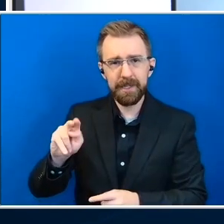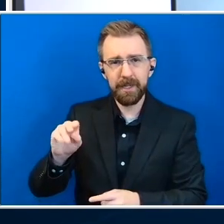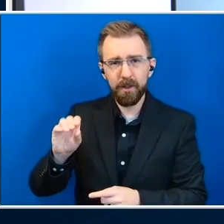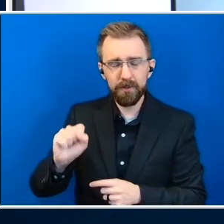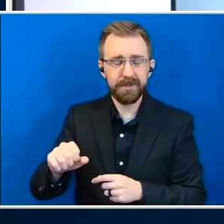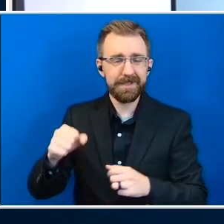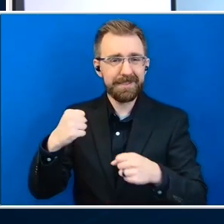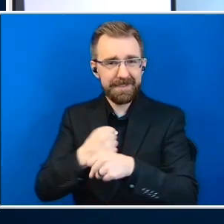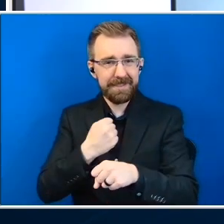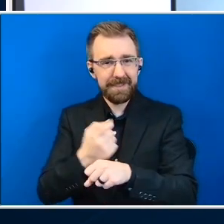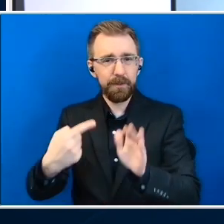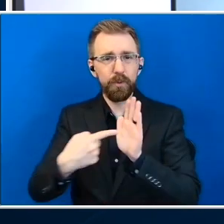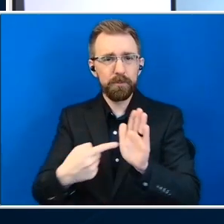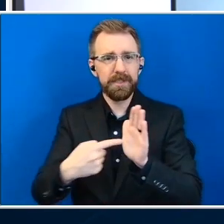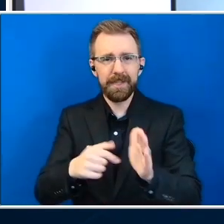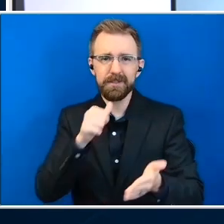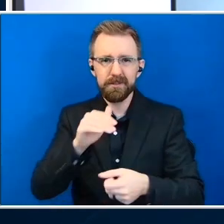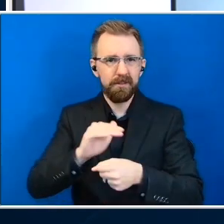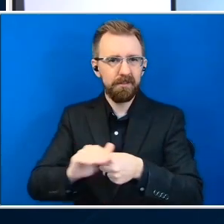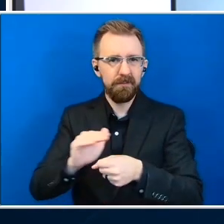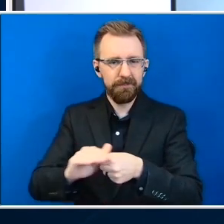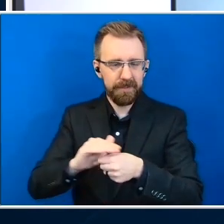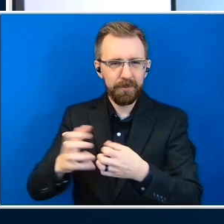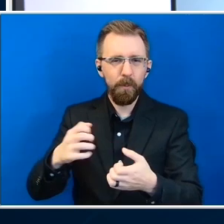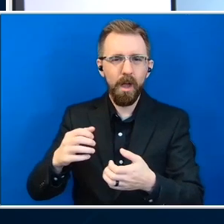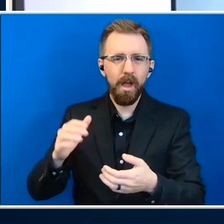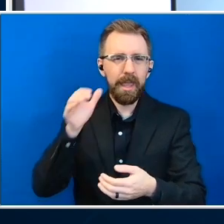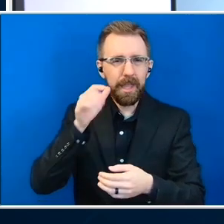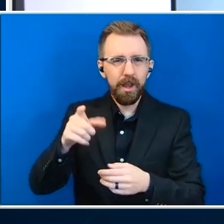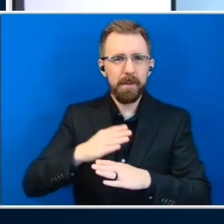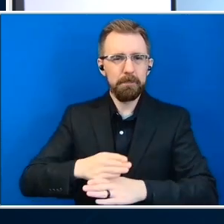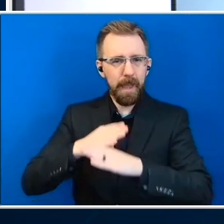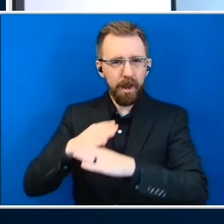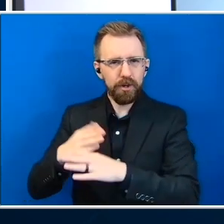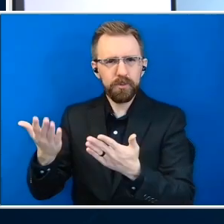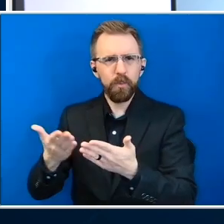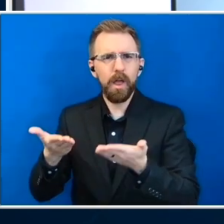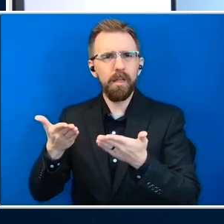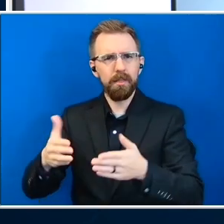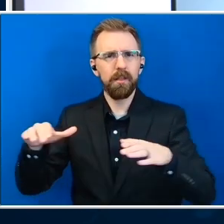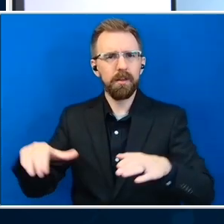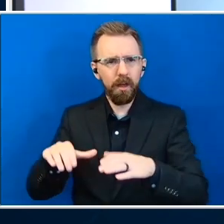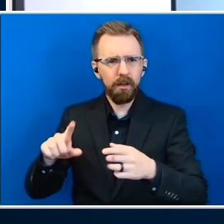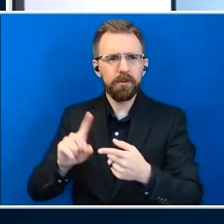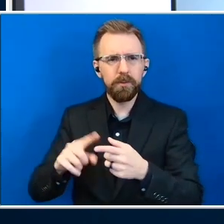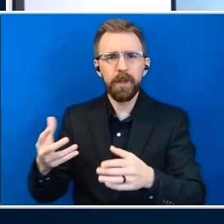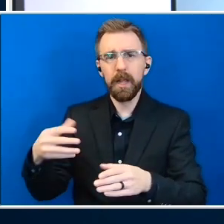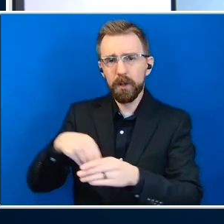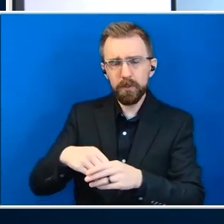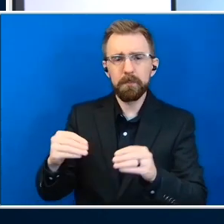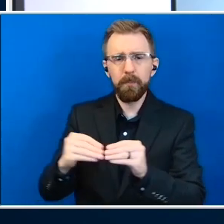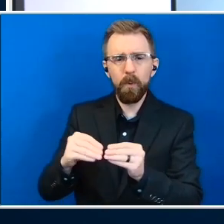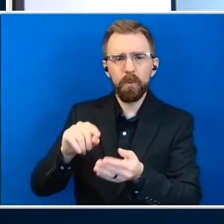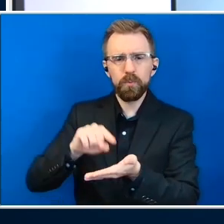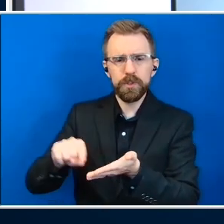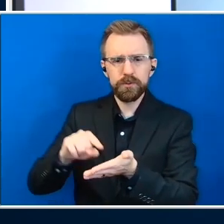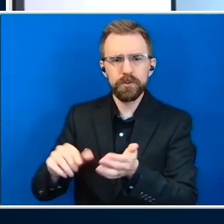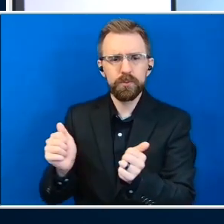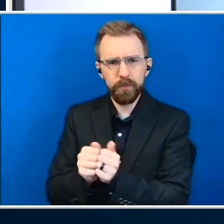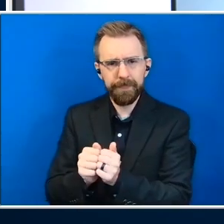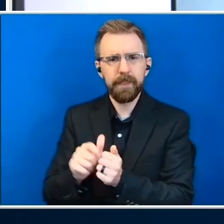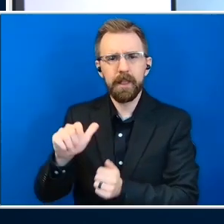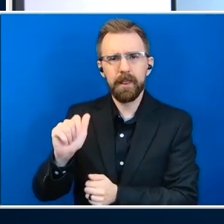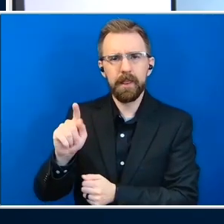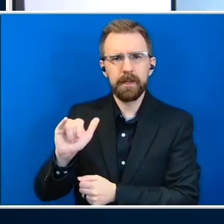underrepresented. Talk to us about some of the barriers are and what's being done to include more research with Latino members